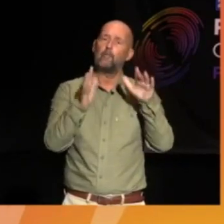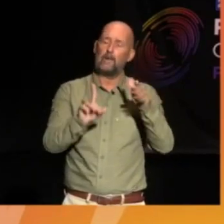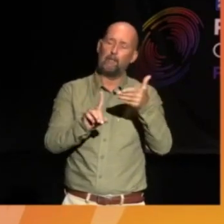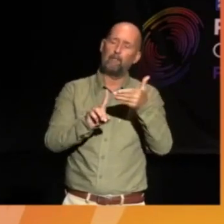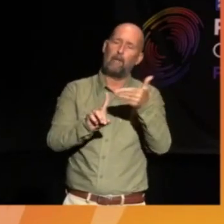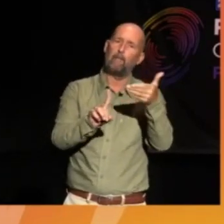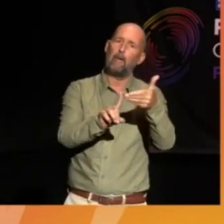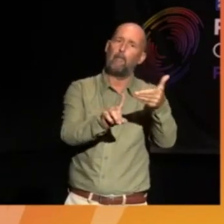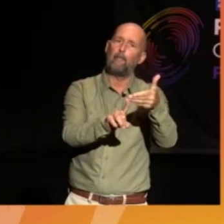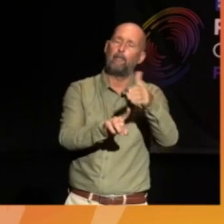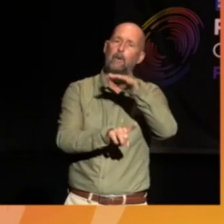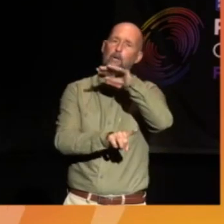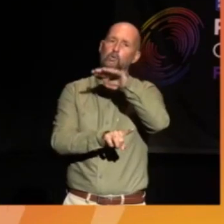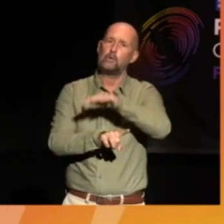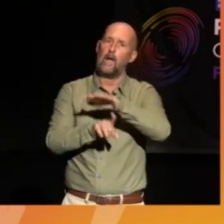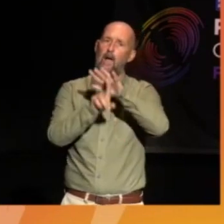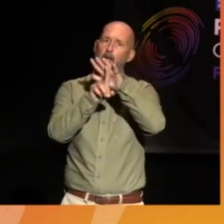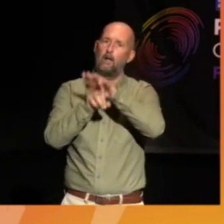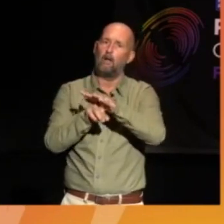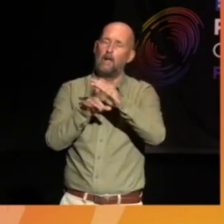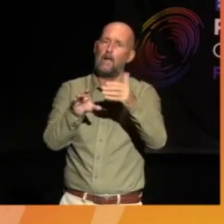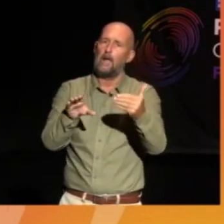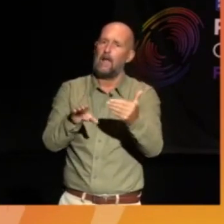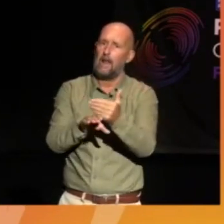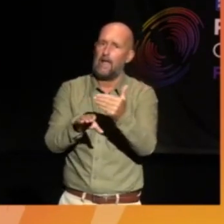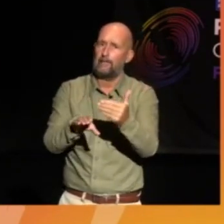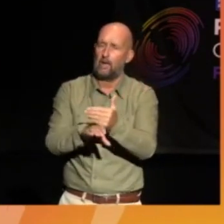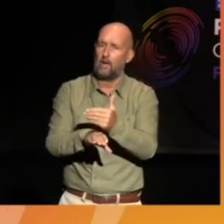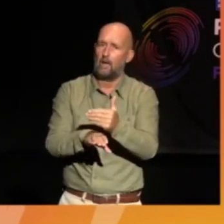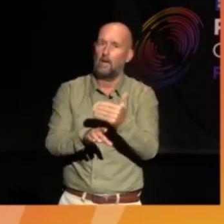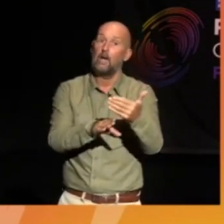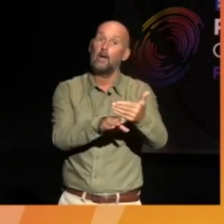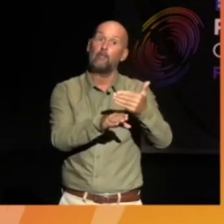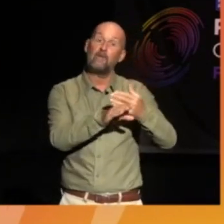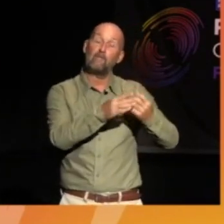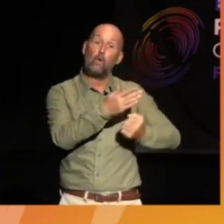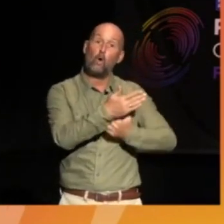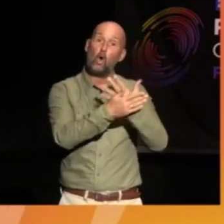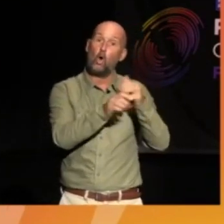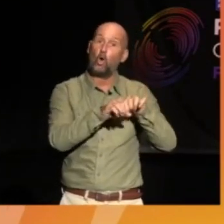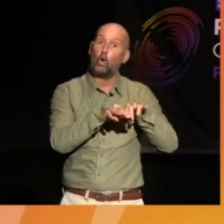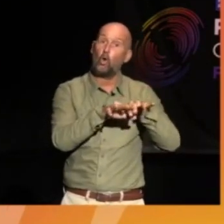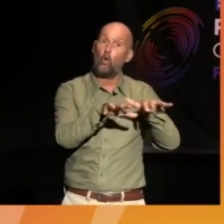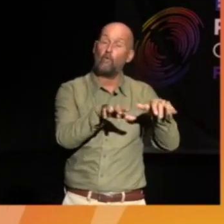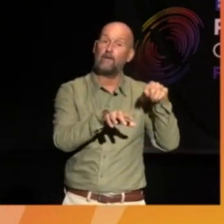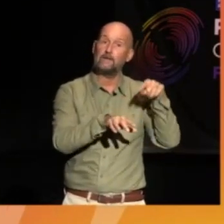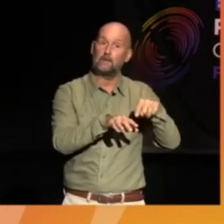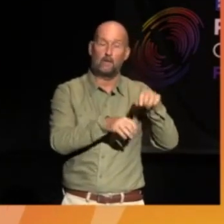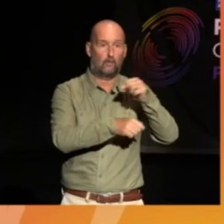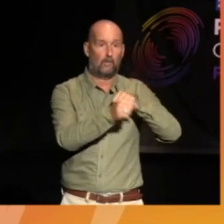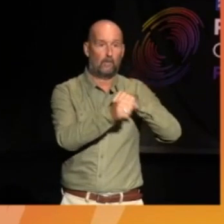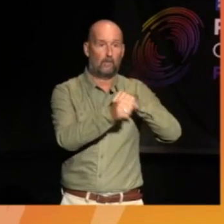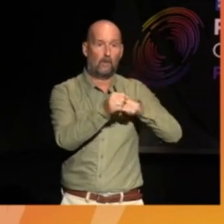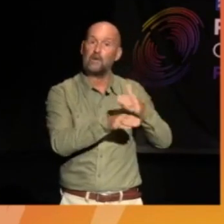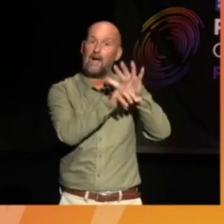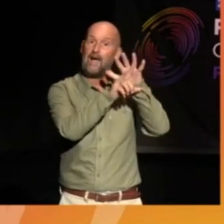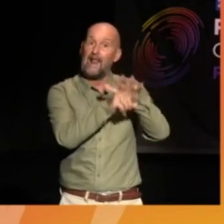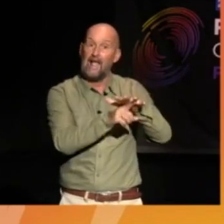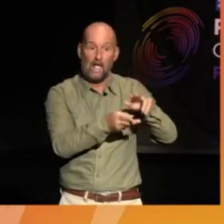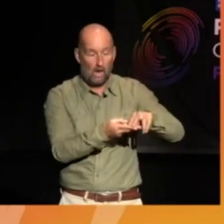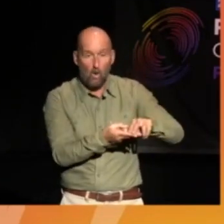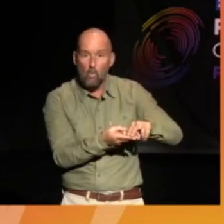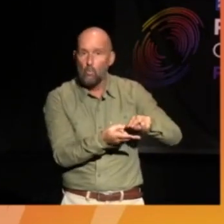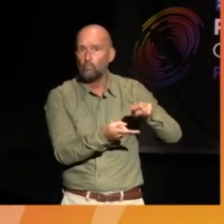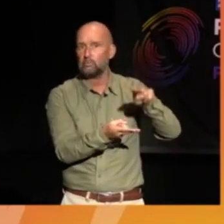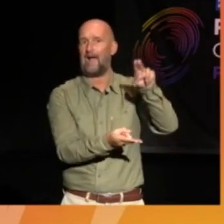talk about why that would be, before COVID, the numbers of child labourers were also rising, weren't they? I think that